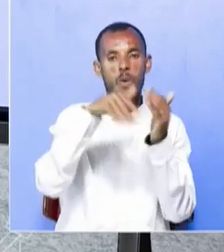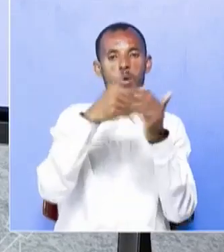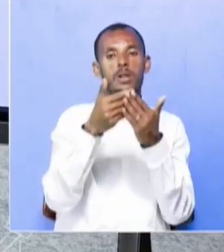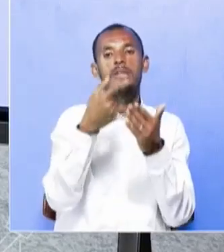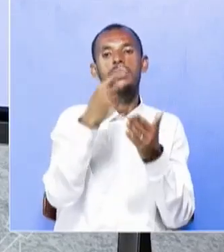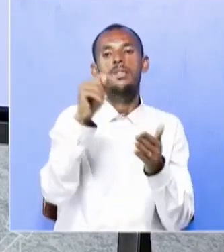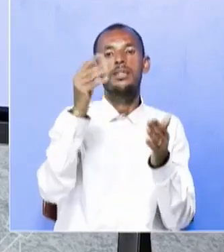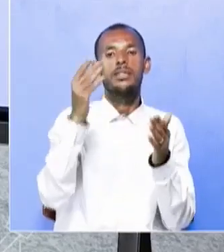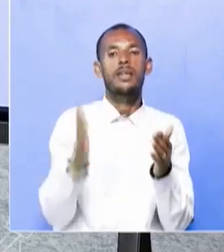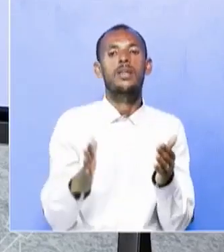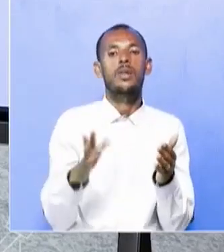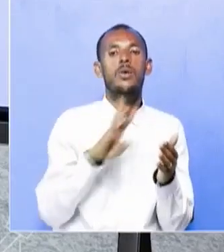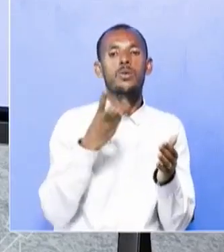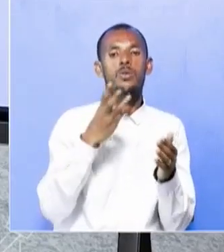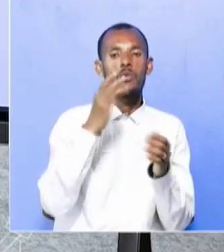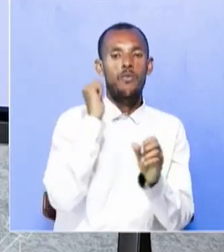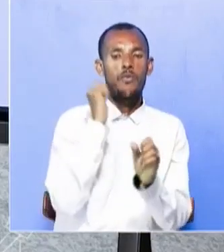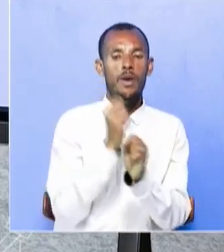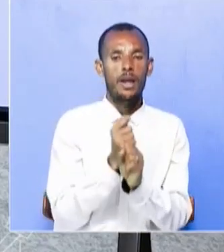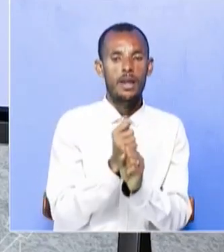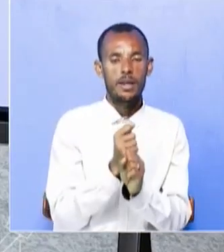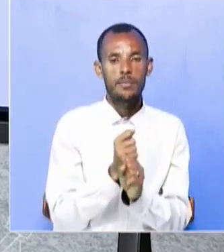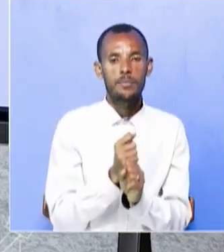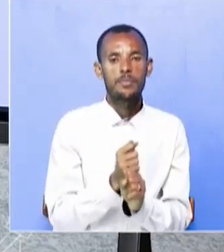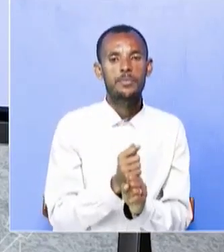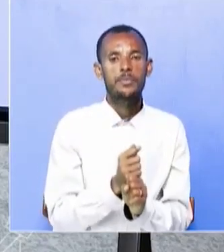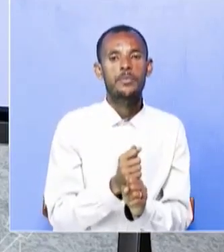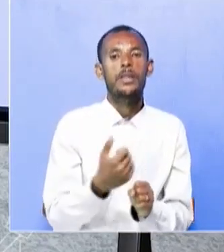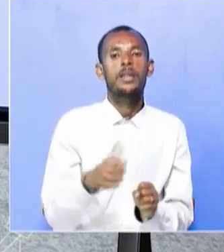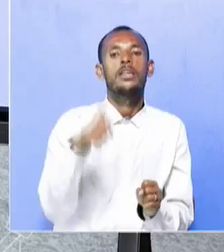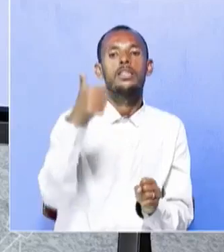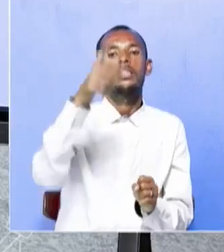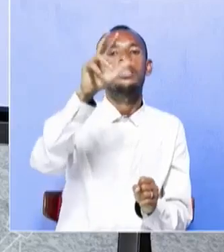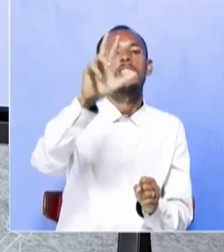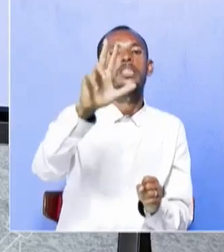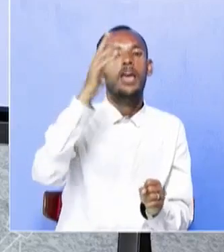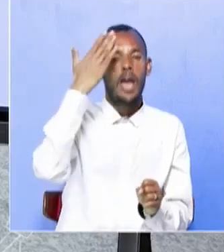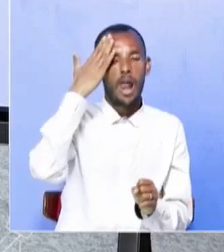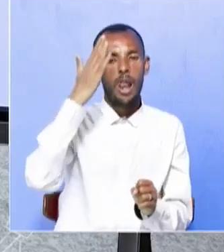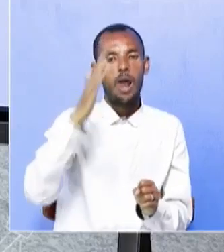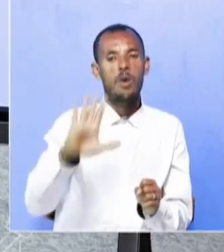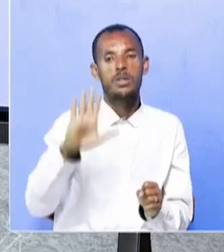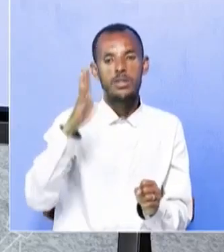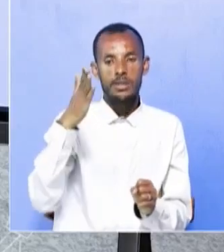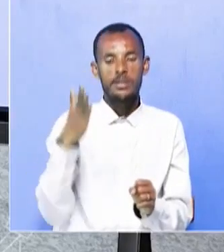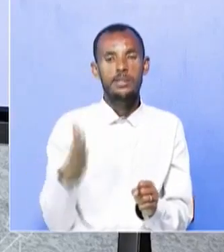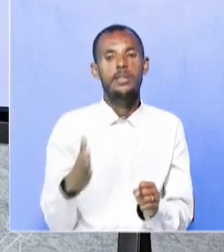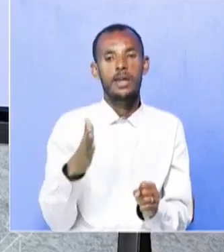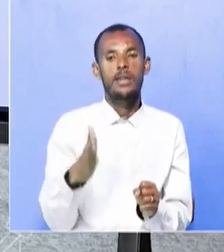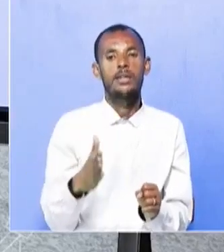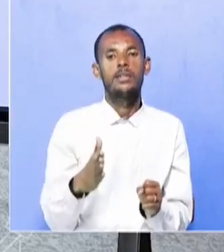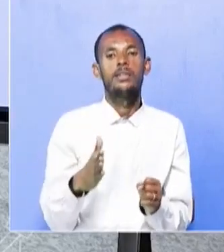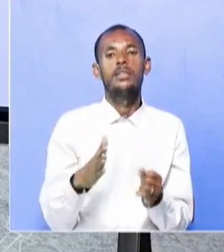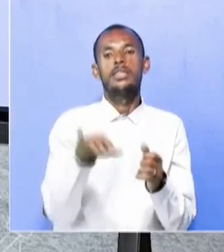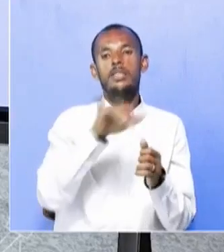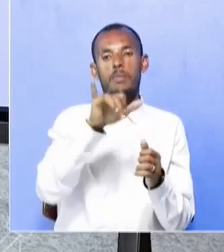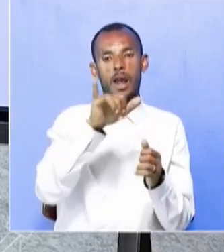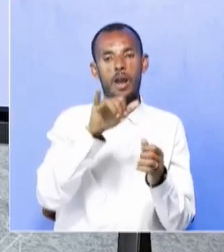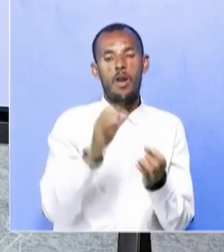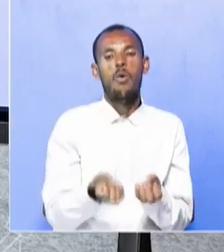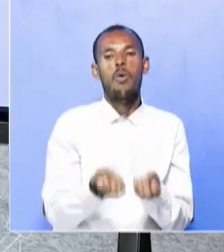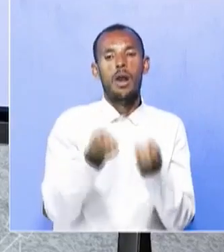right? So we need to find the other 3 unknown sides of a similar